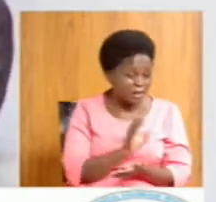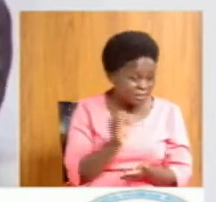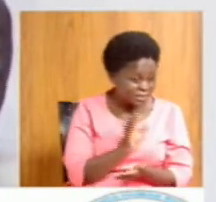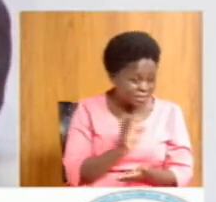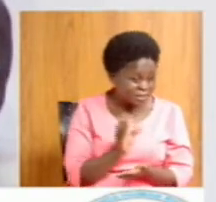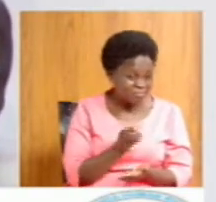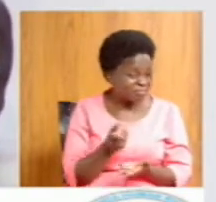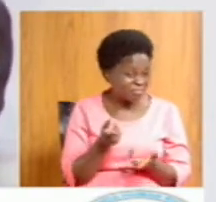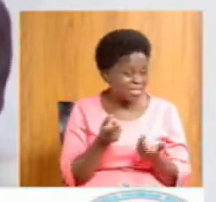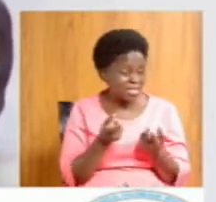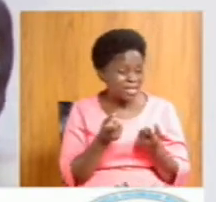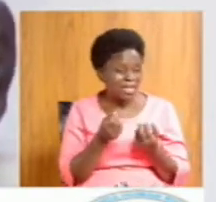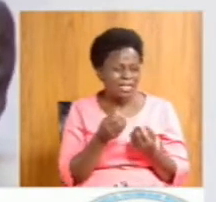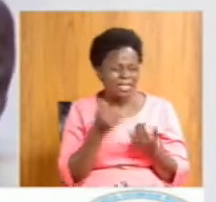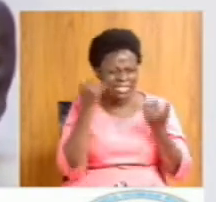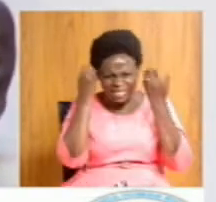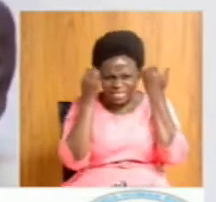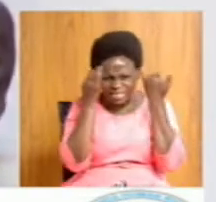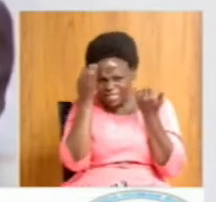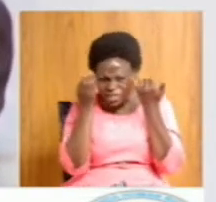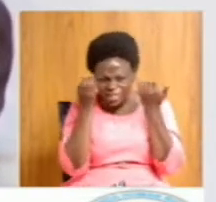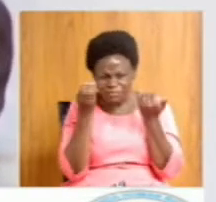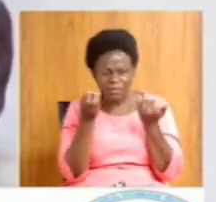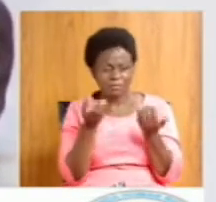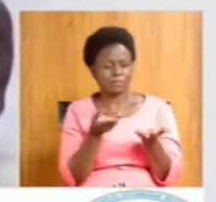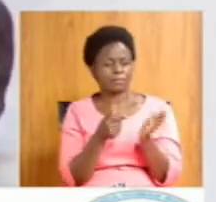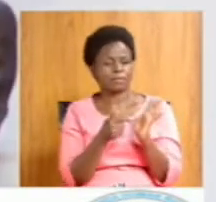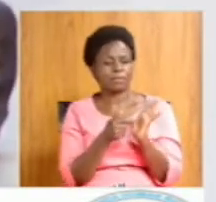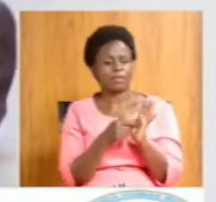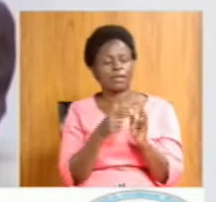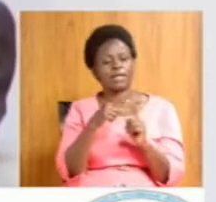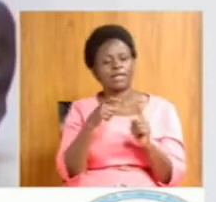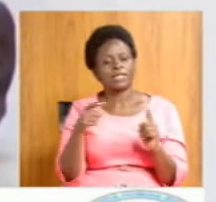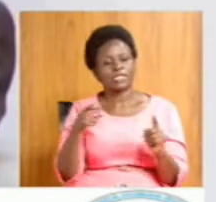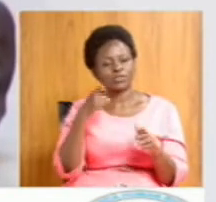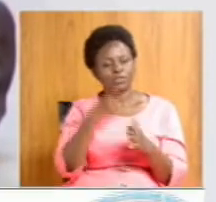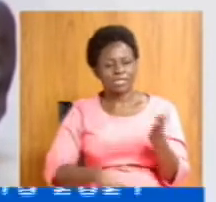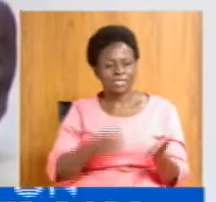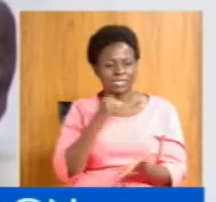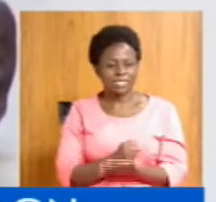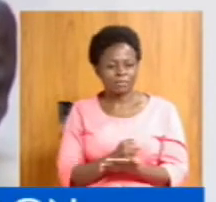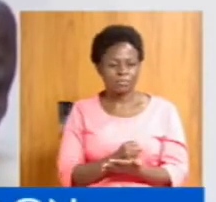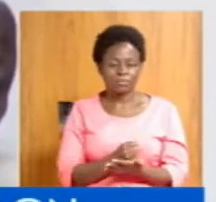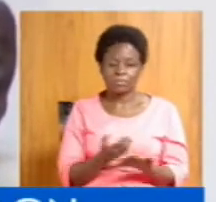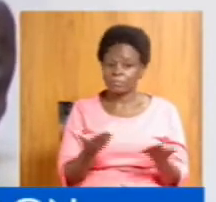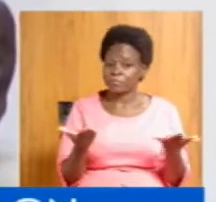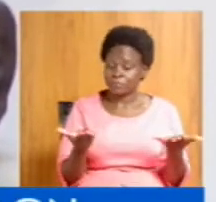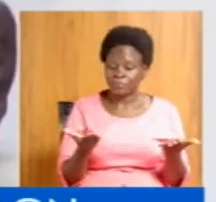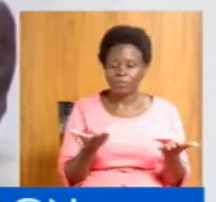course yes then there was these initiatives that were taking like digital tax stamps where